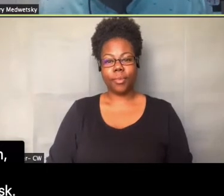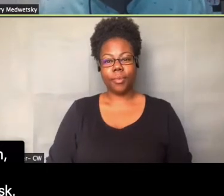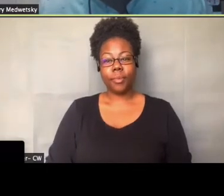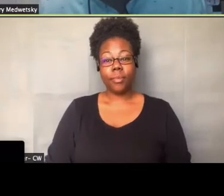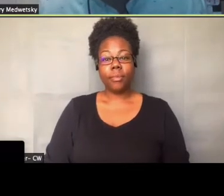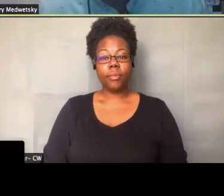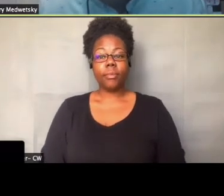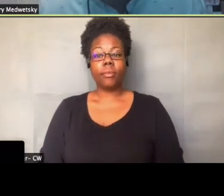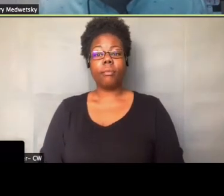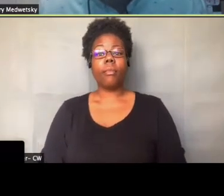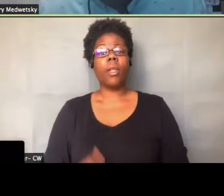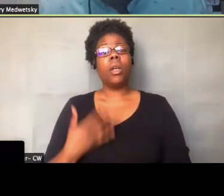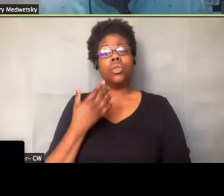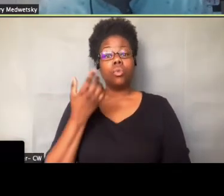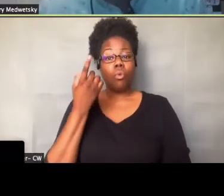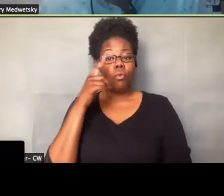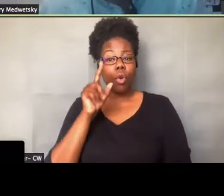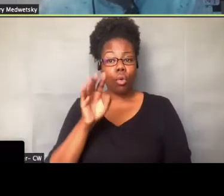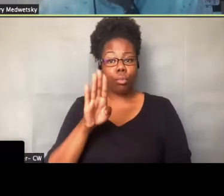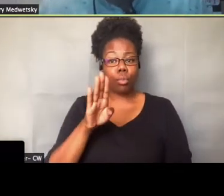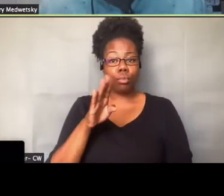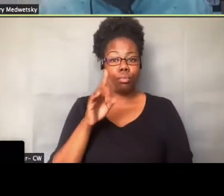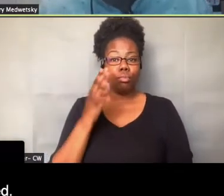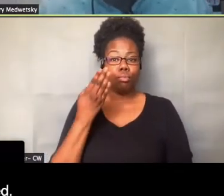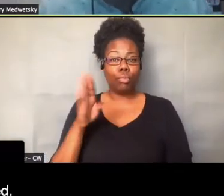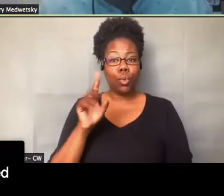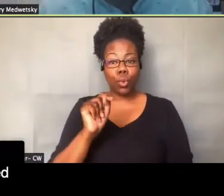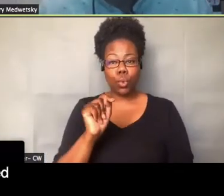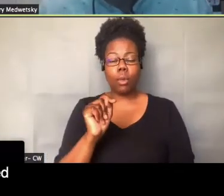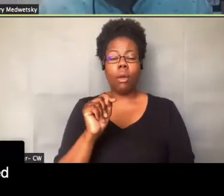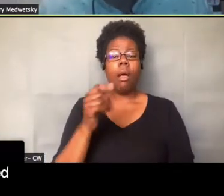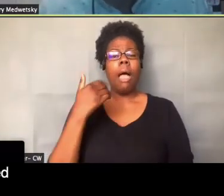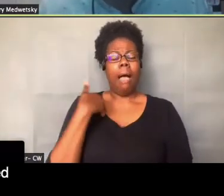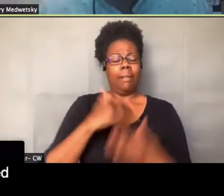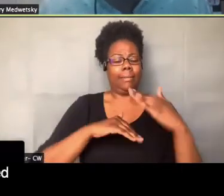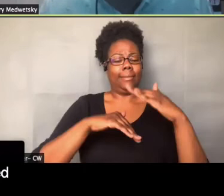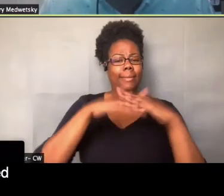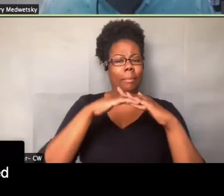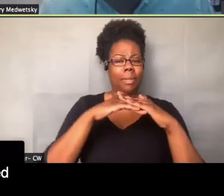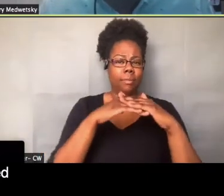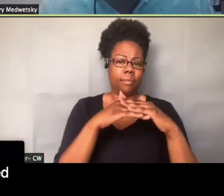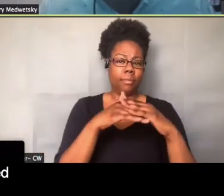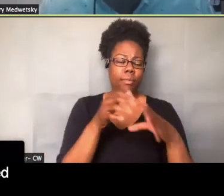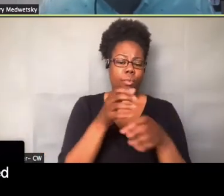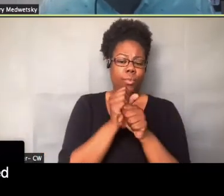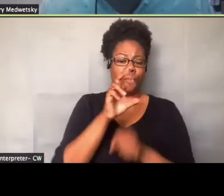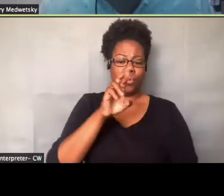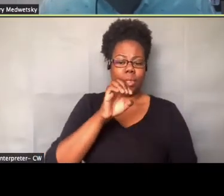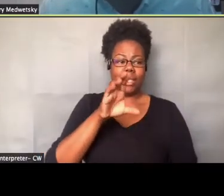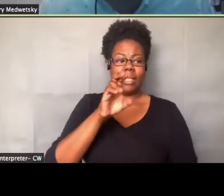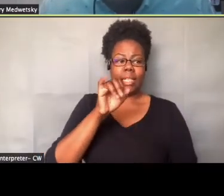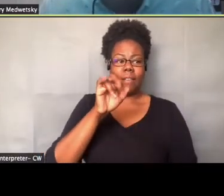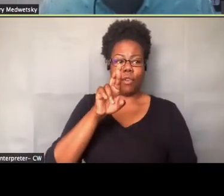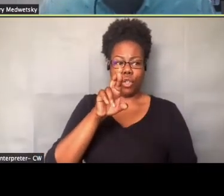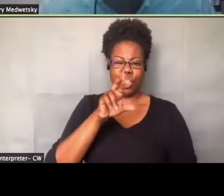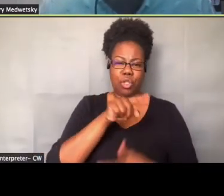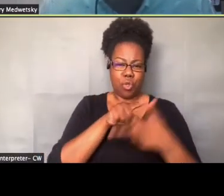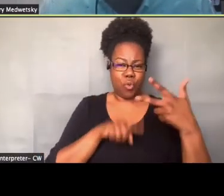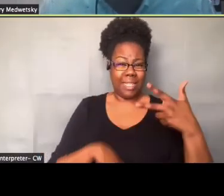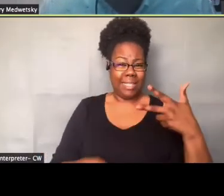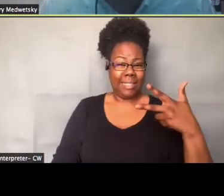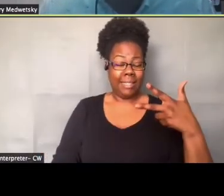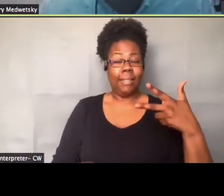receivers. With the radio technology, you can be connected to infinite number of receivers. So it's